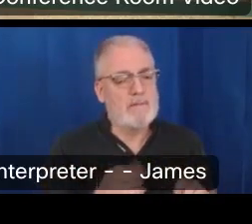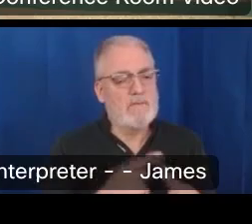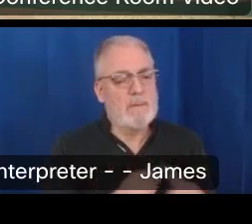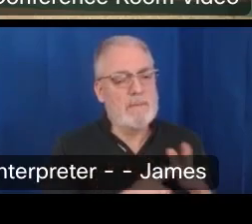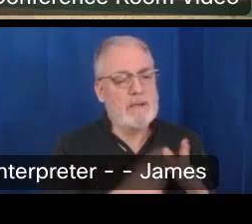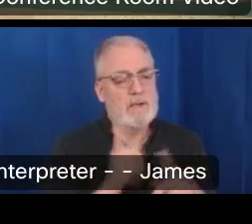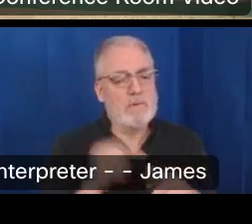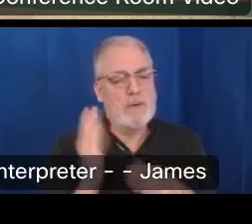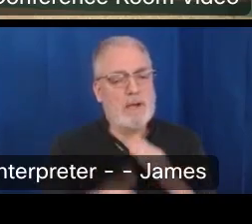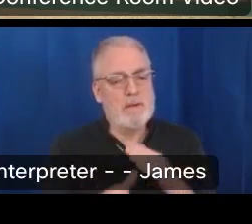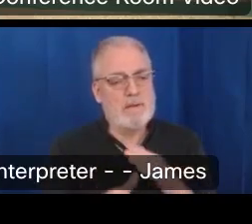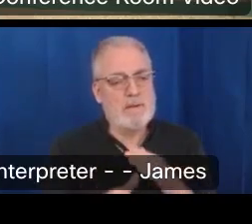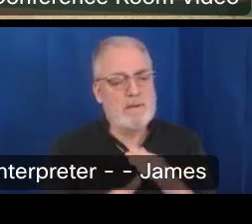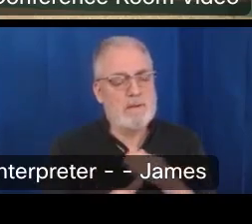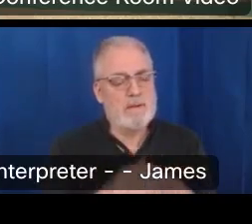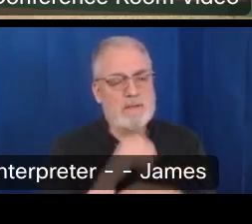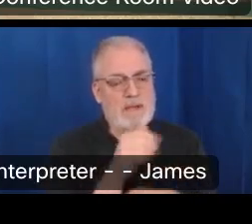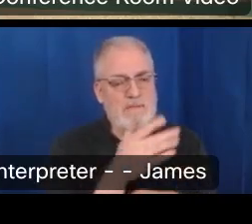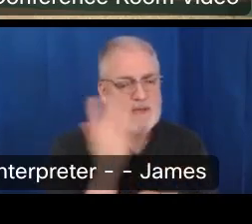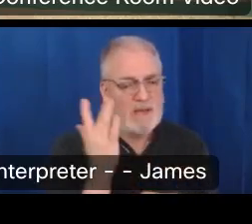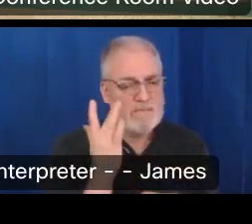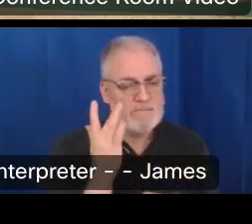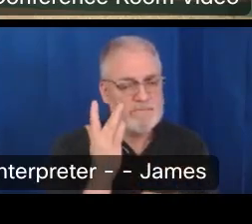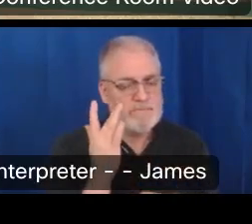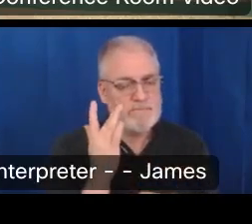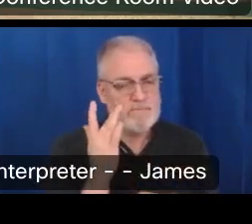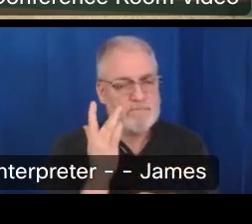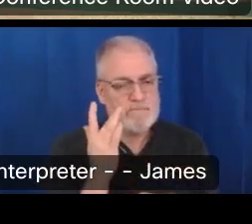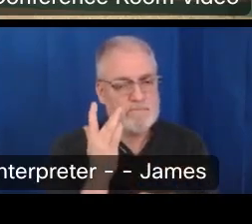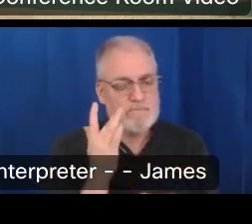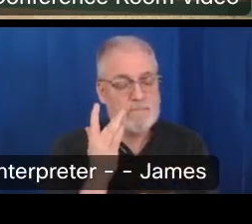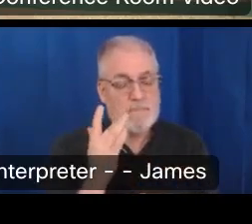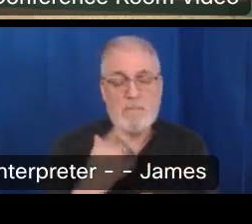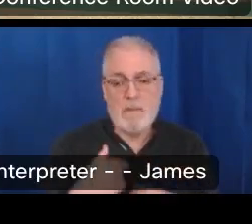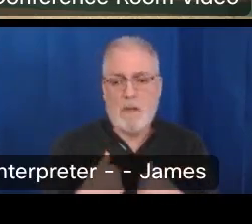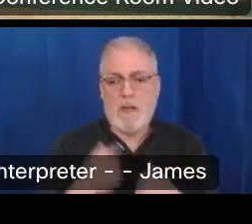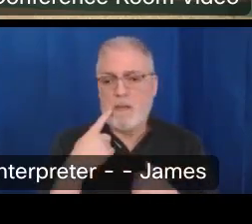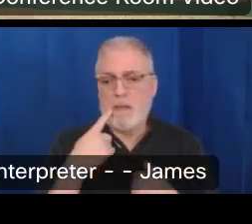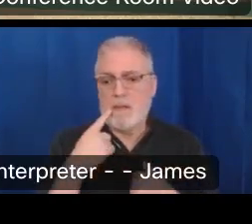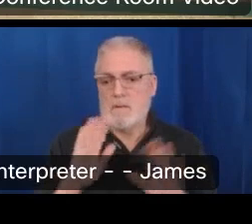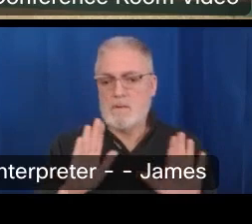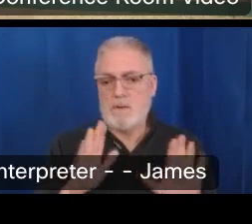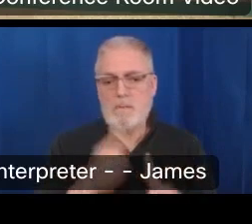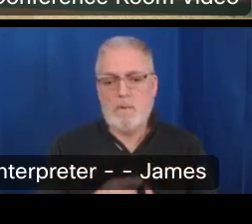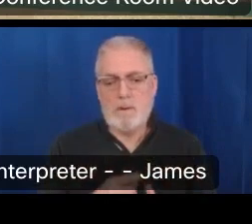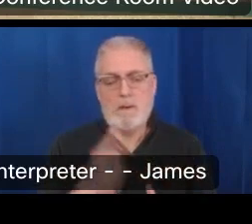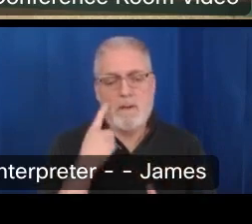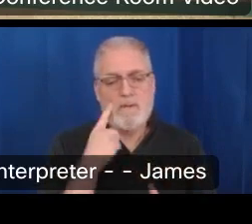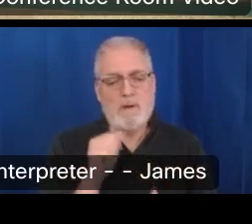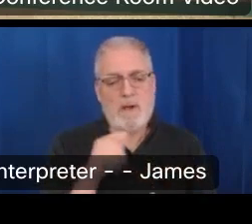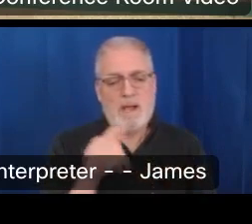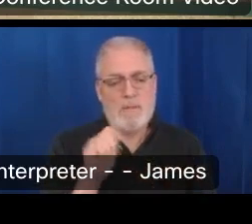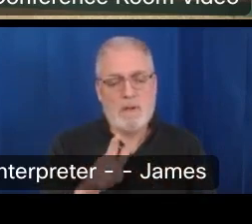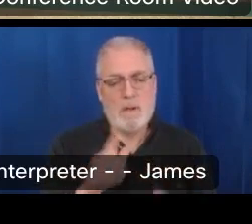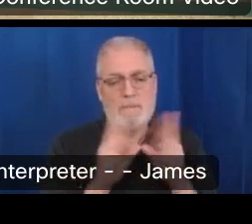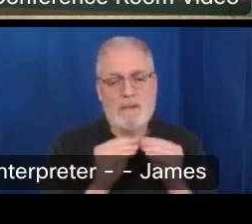of forgetting about it. So I think that's a good point. I think it's a great point. Yeah, so I think for our April meeting, what we should do